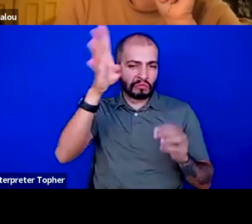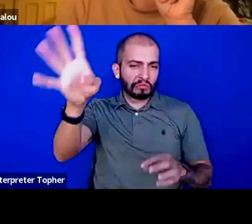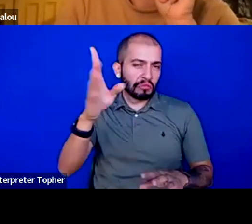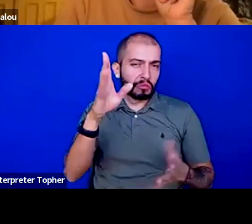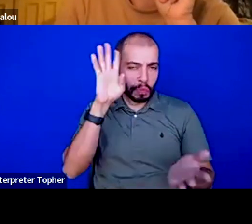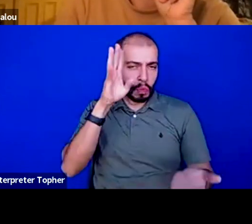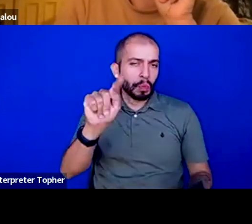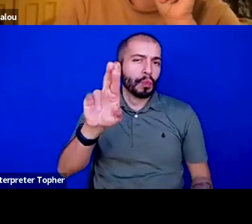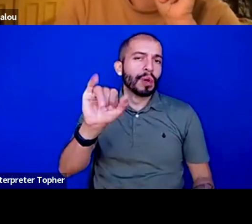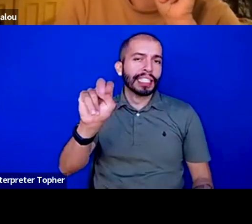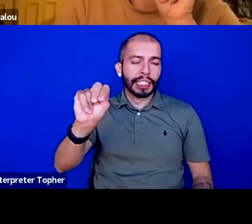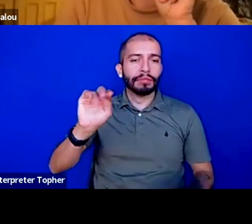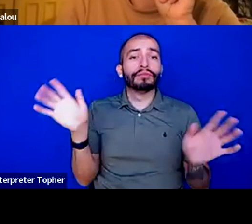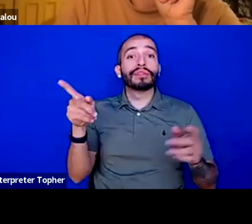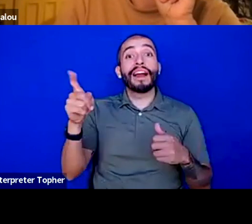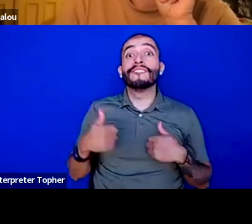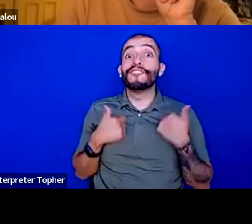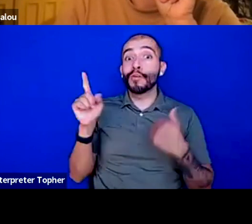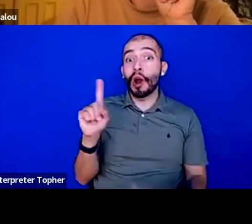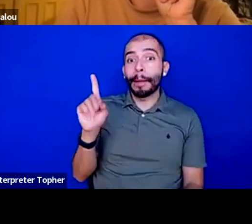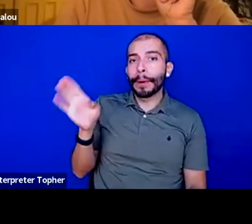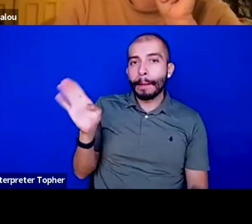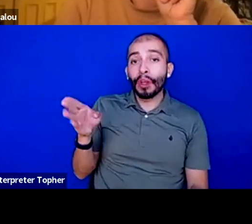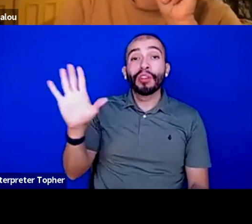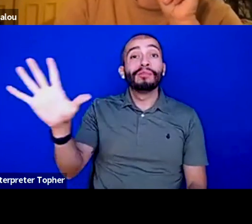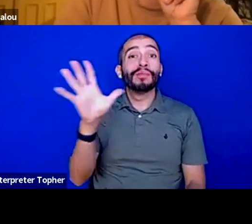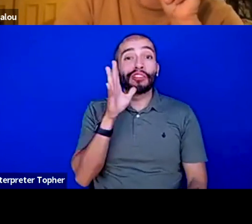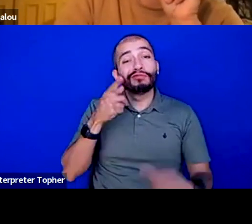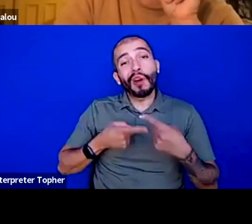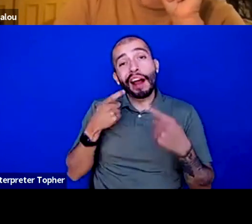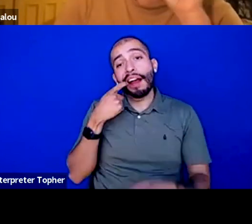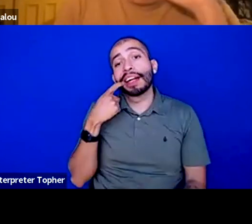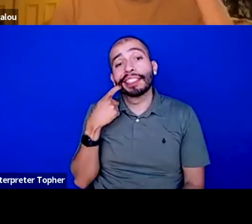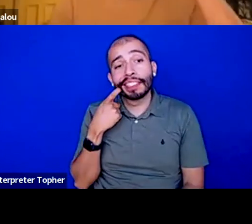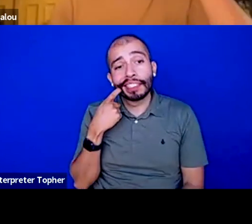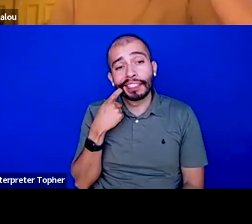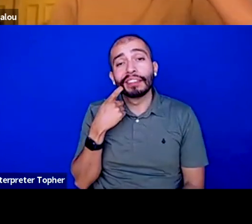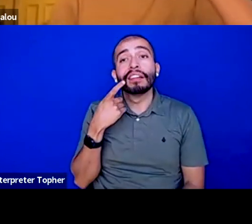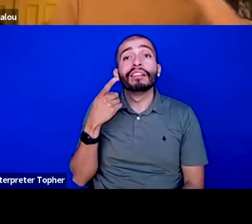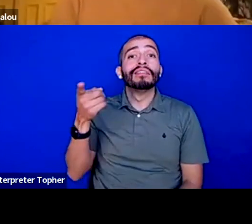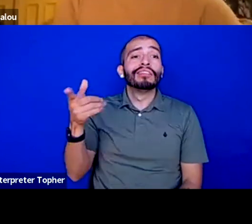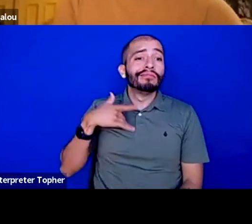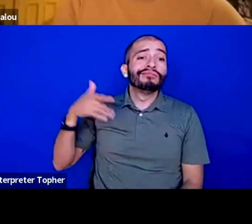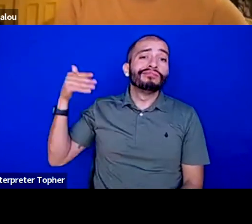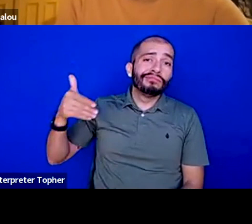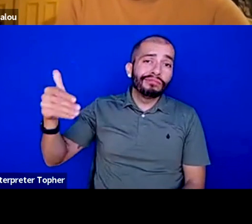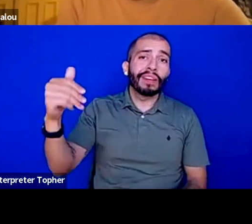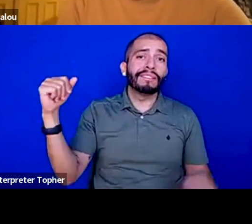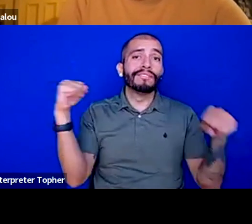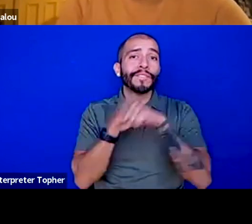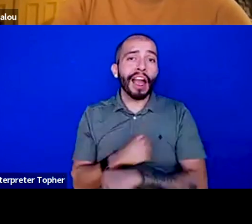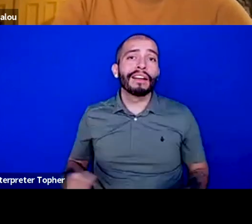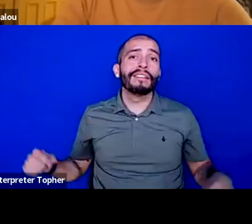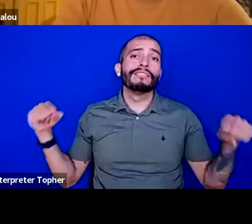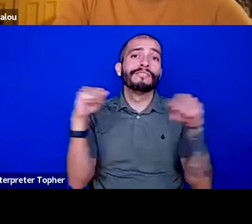addiction, and he often got in fights in school and was found selling drugs